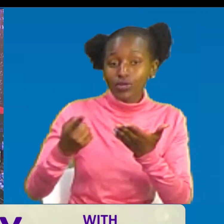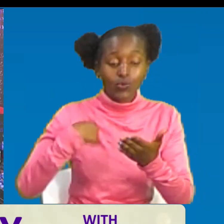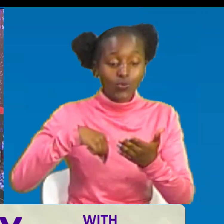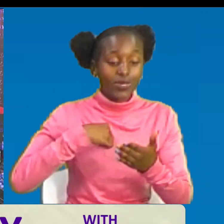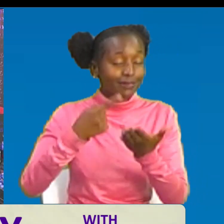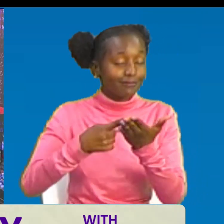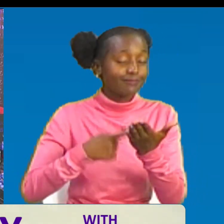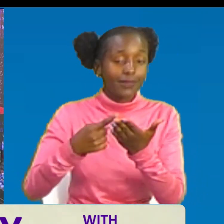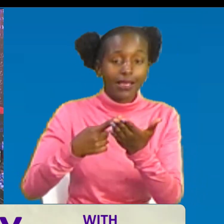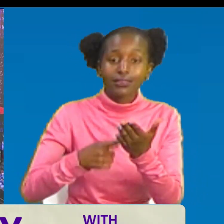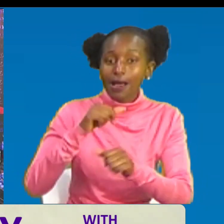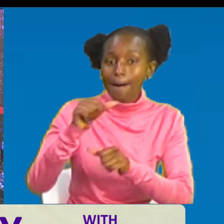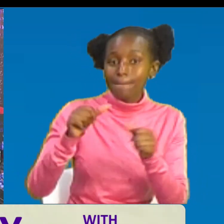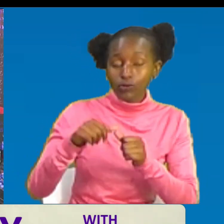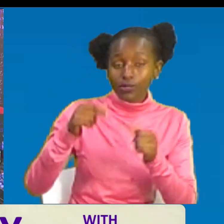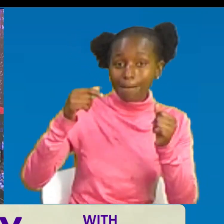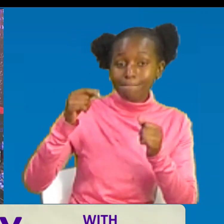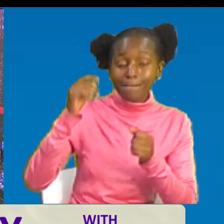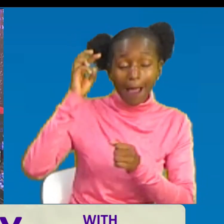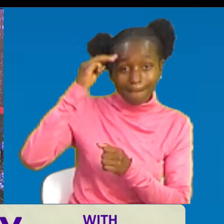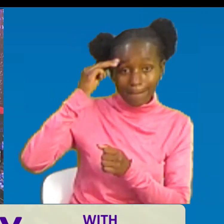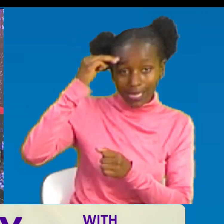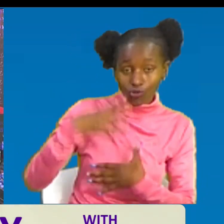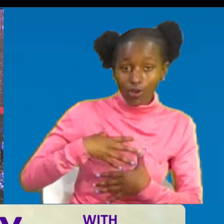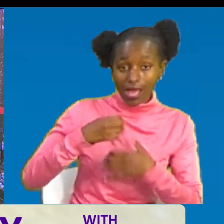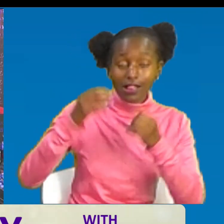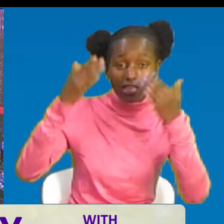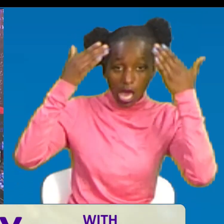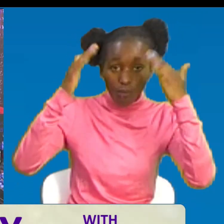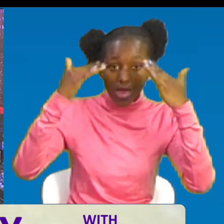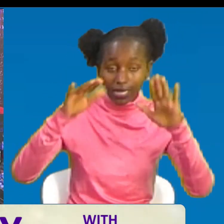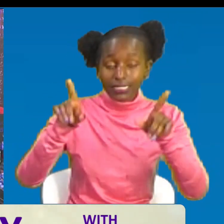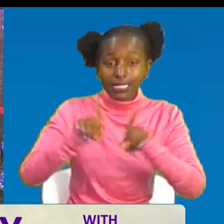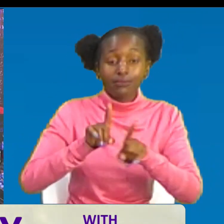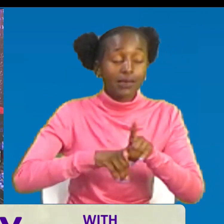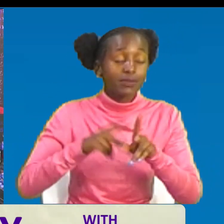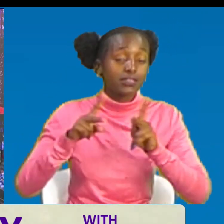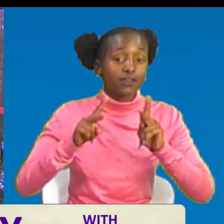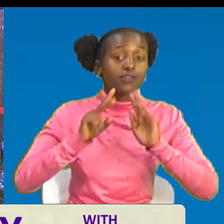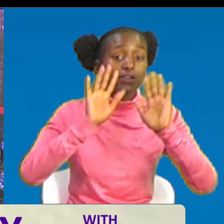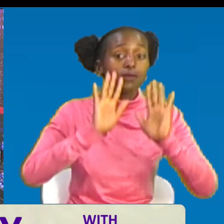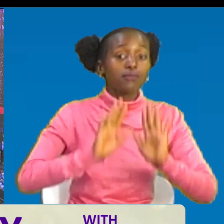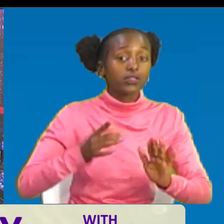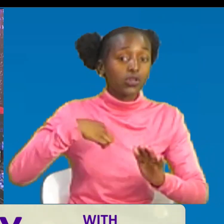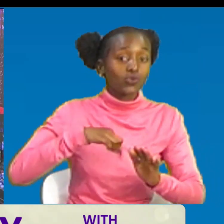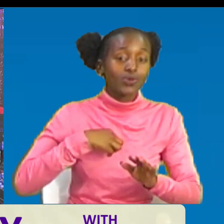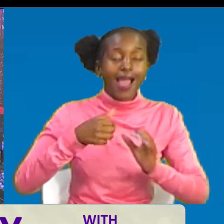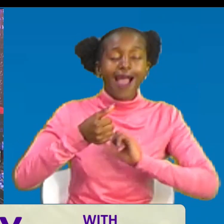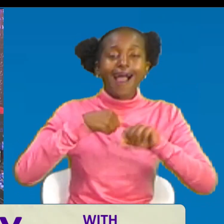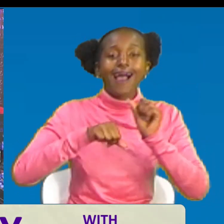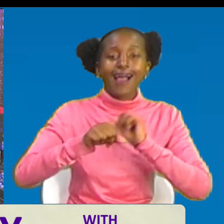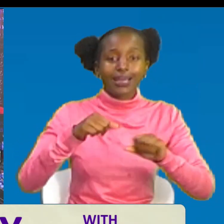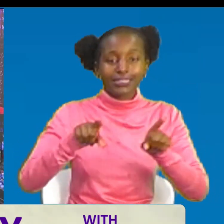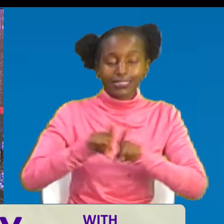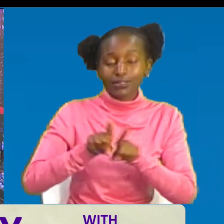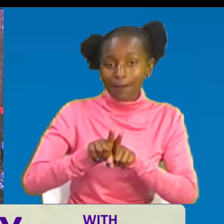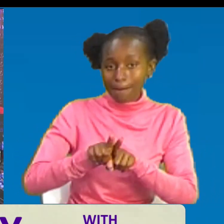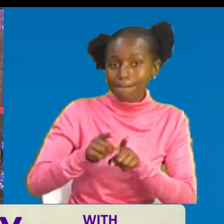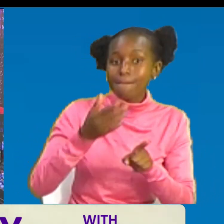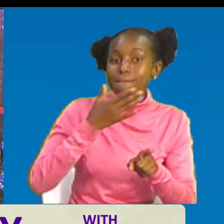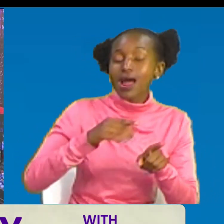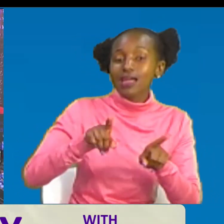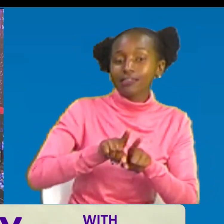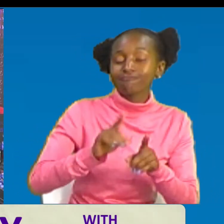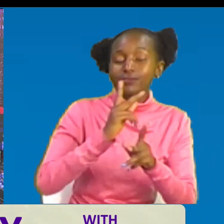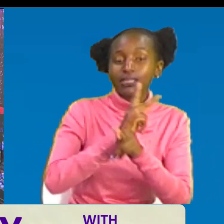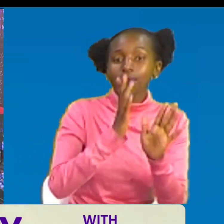health awareness. It is quite important that we act as a brother's keeper. The Holy Book,